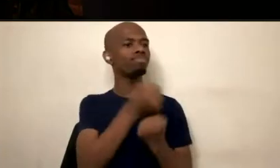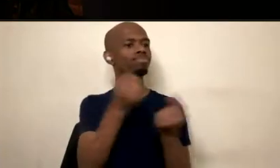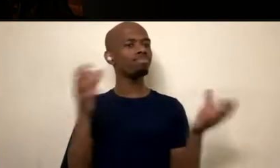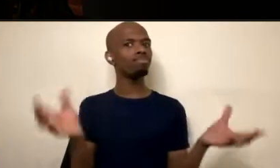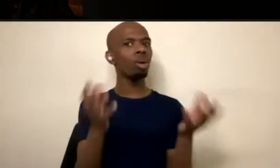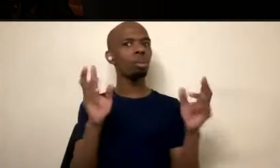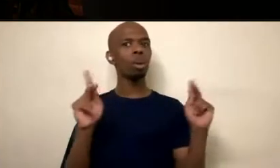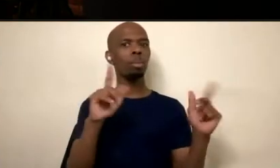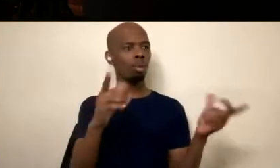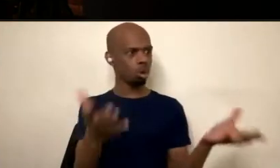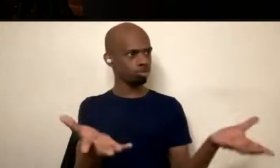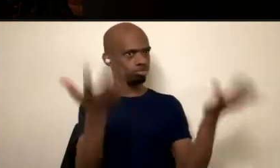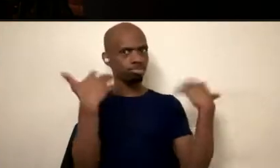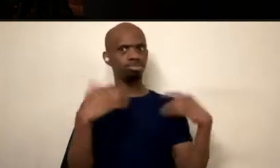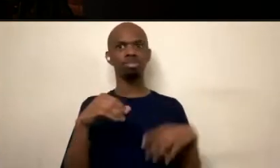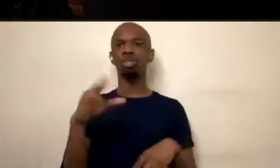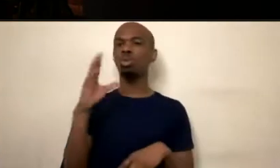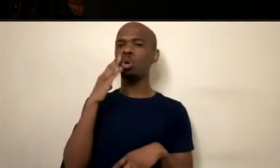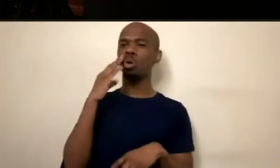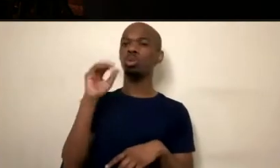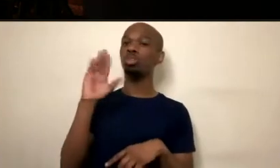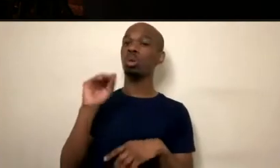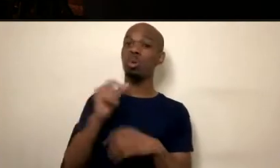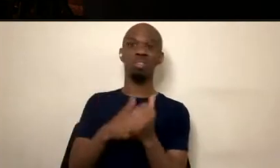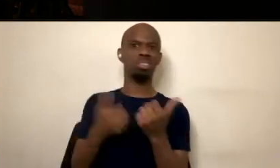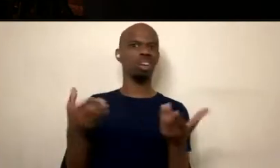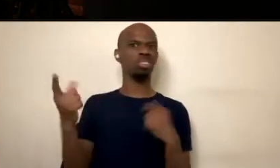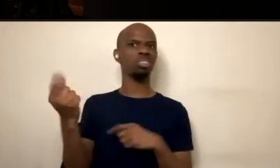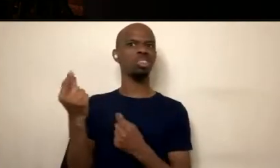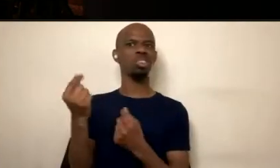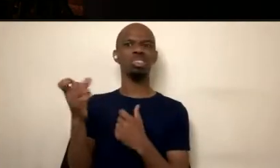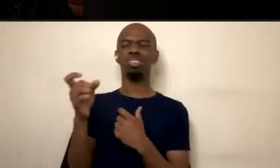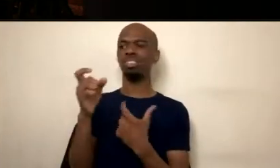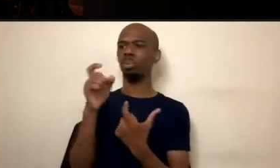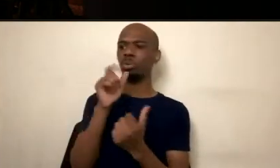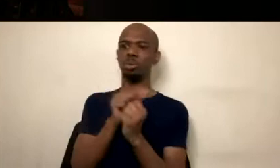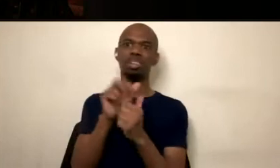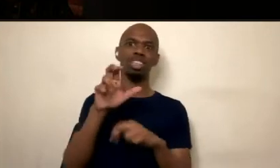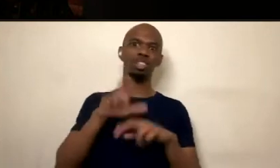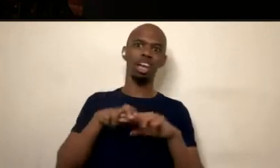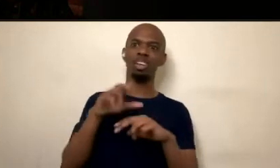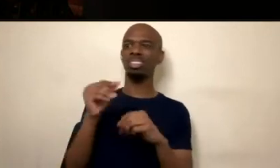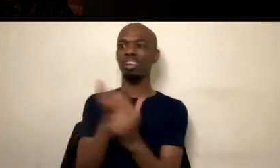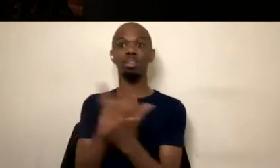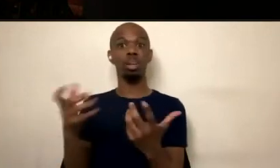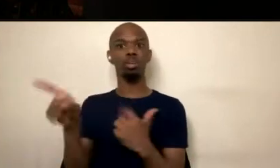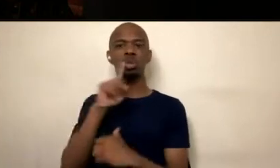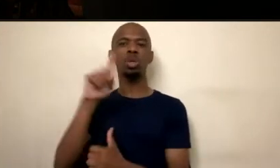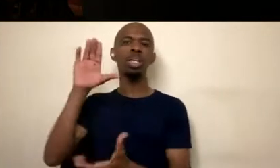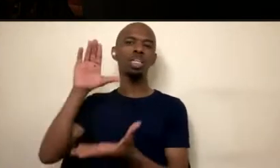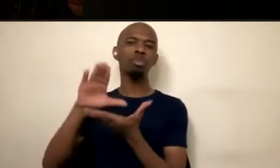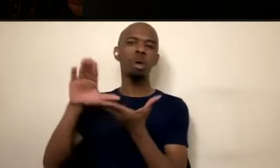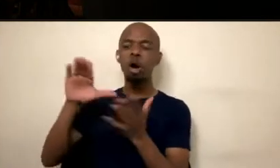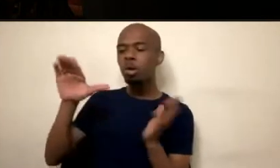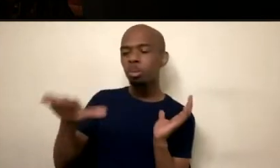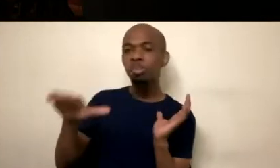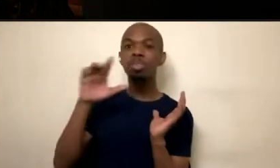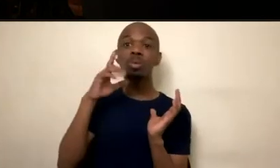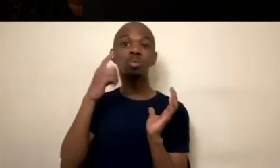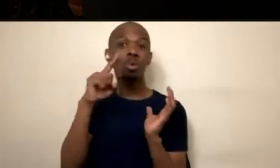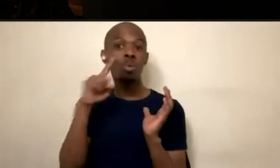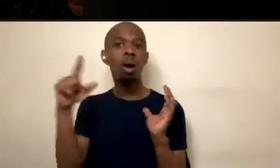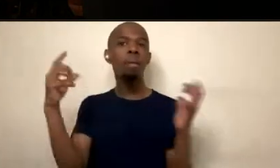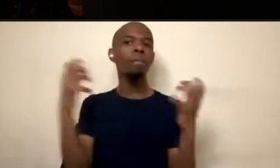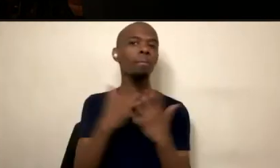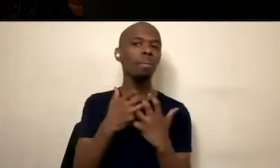with chairs, that everything was sort of scale for children. And her mom dies, of course, which is so Billie Holiday.